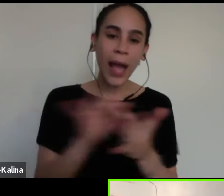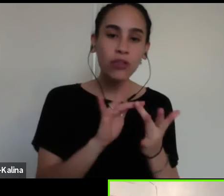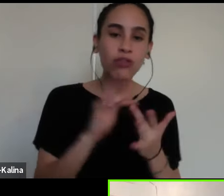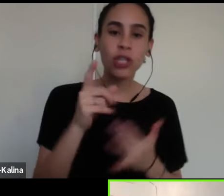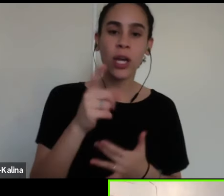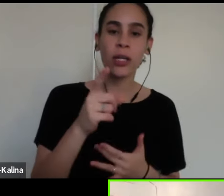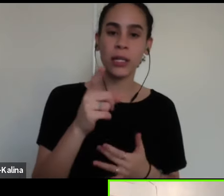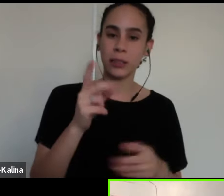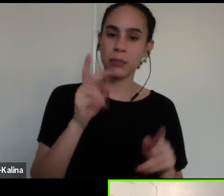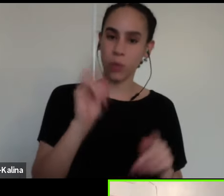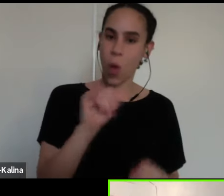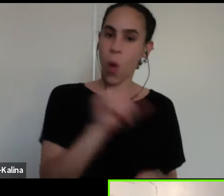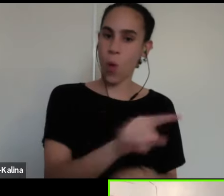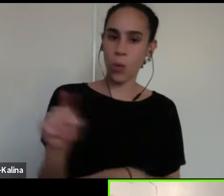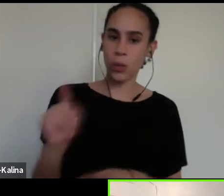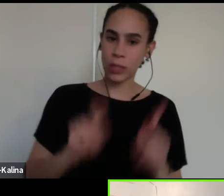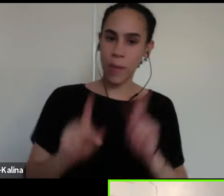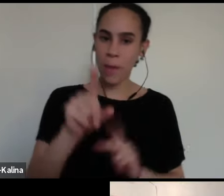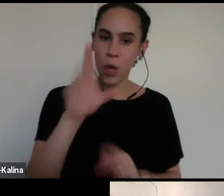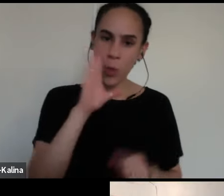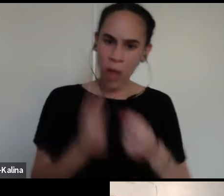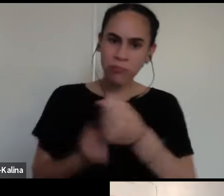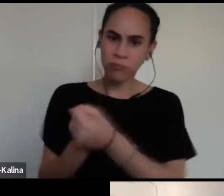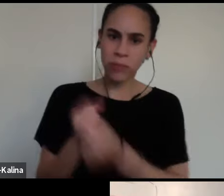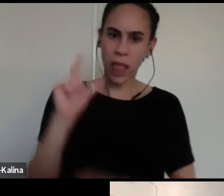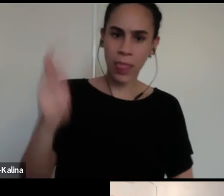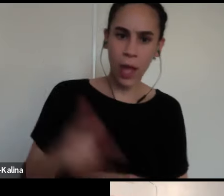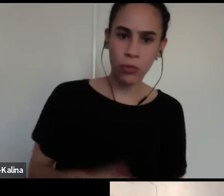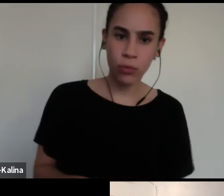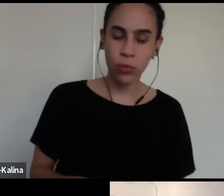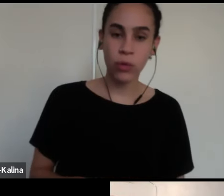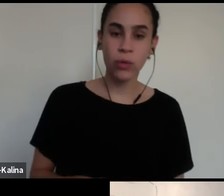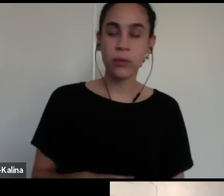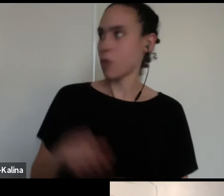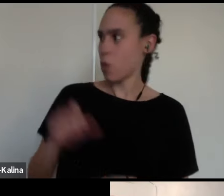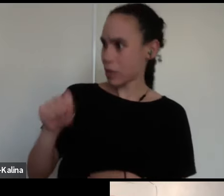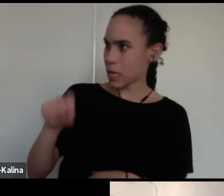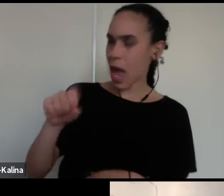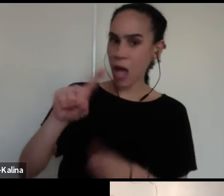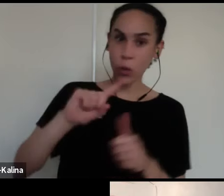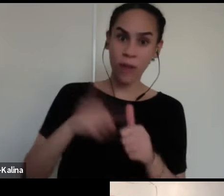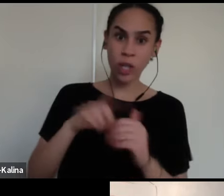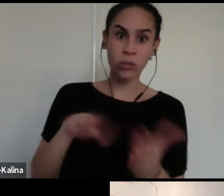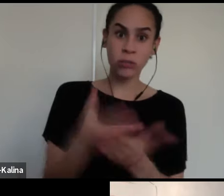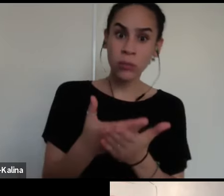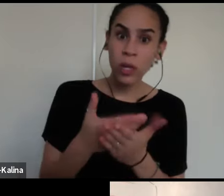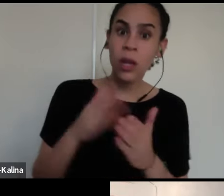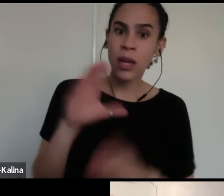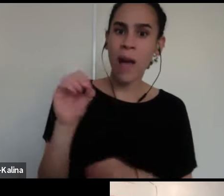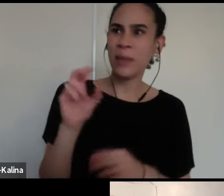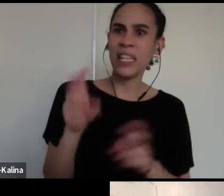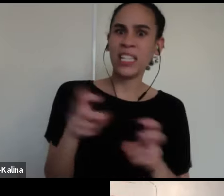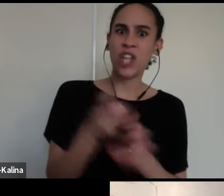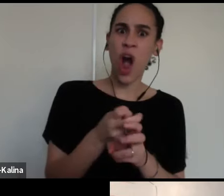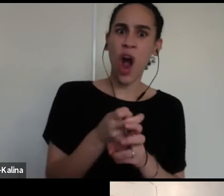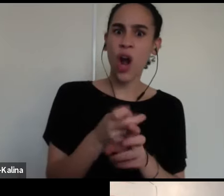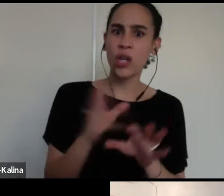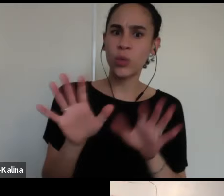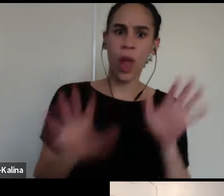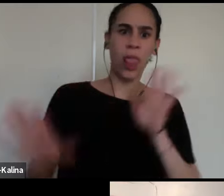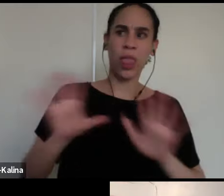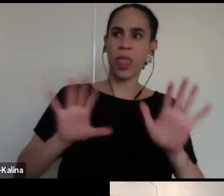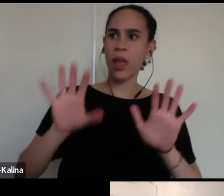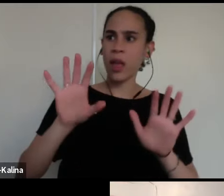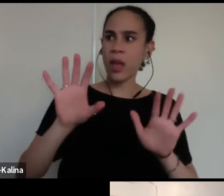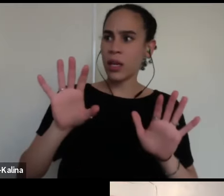later. And that's it. Yeah. And when you first get to a company, I think, it's hard to navigate, lots of different things, and having